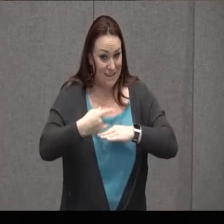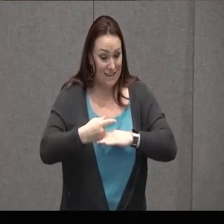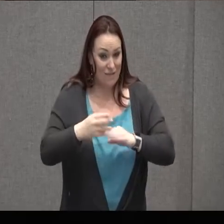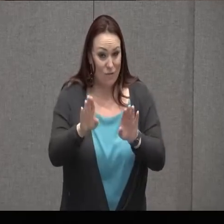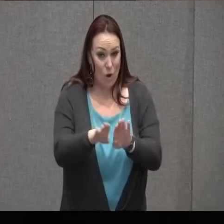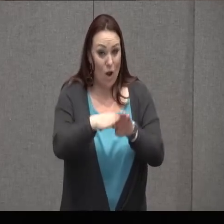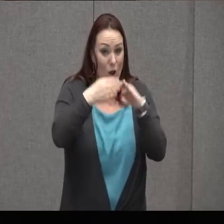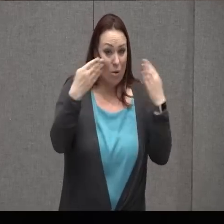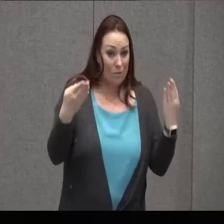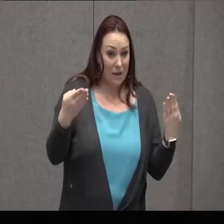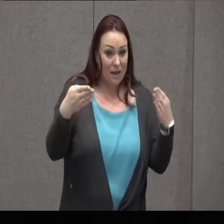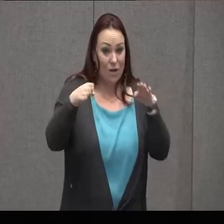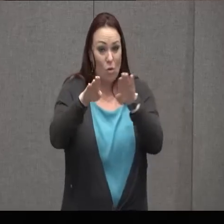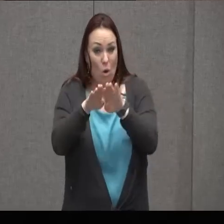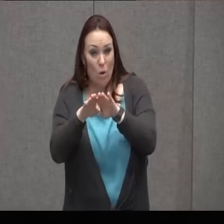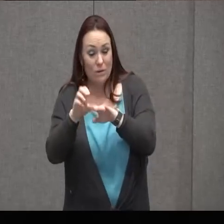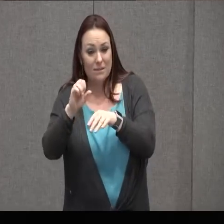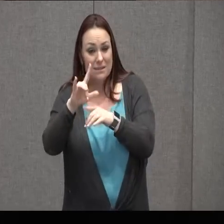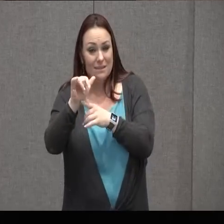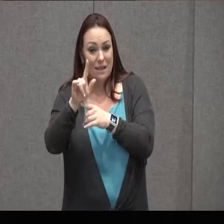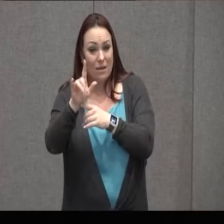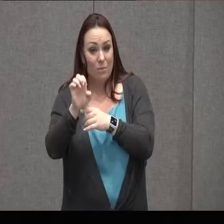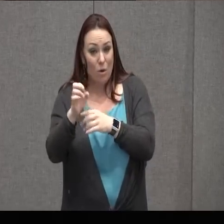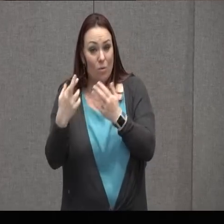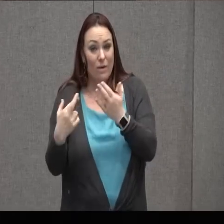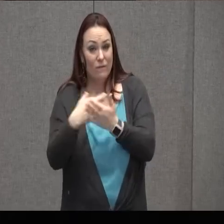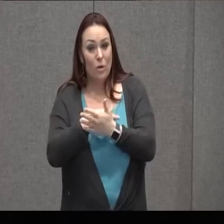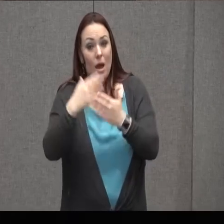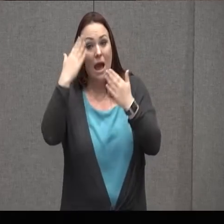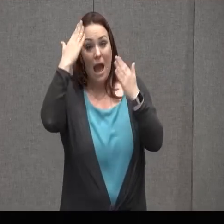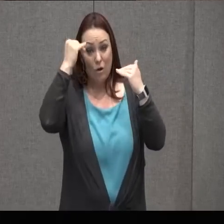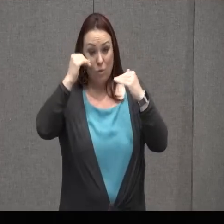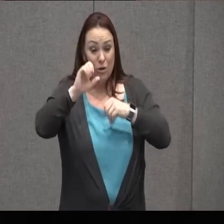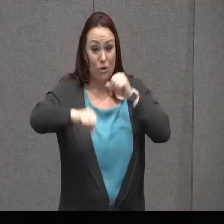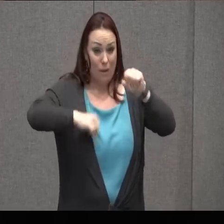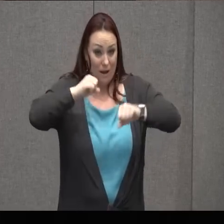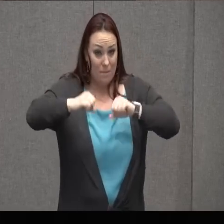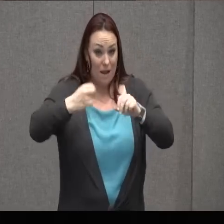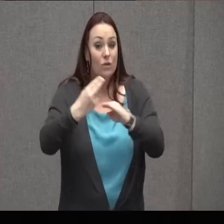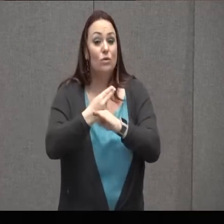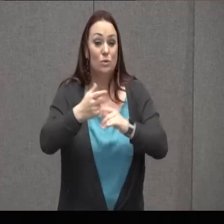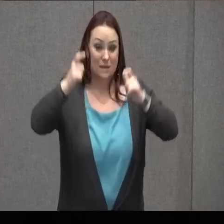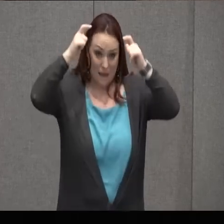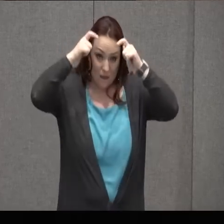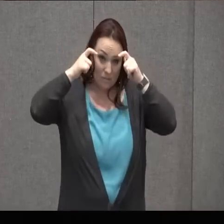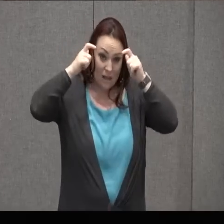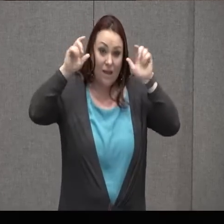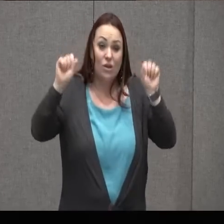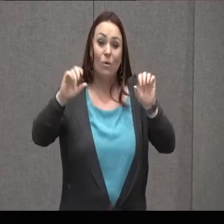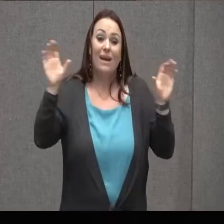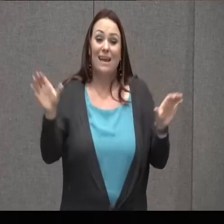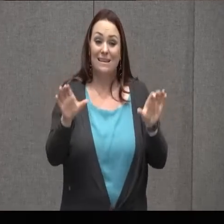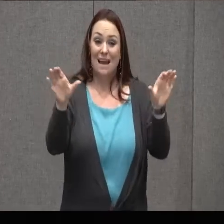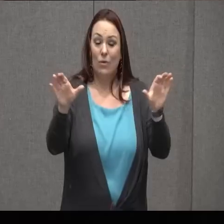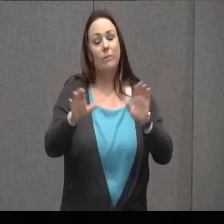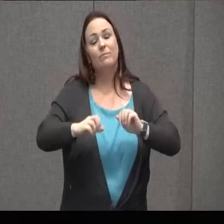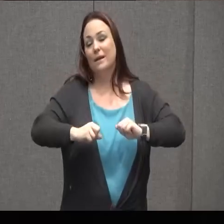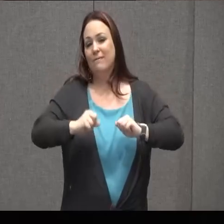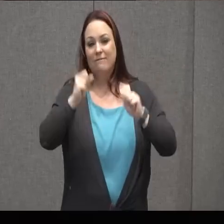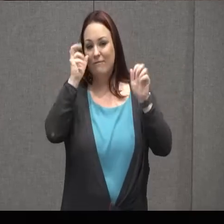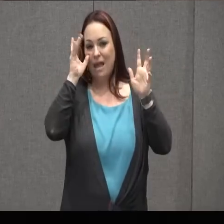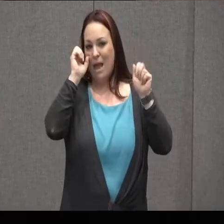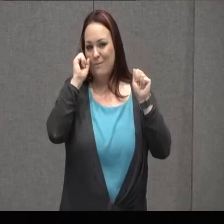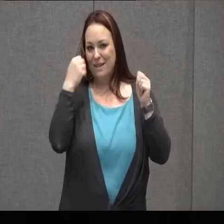some open and closed syllable review. I hope everyone, when you're riding your bike, you wear your helmet. You could decorate it, see, it could be fabulous like this